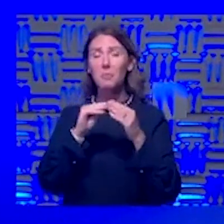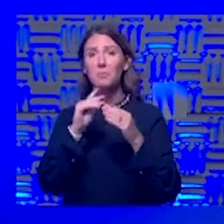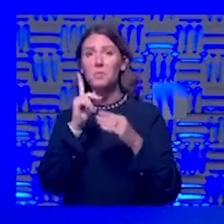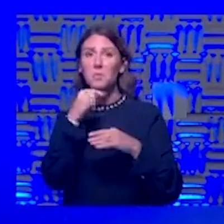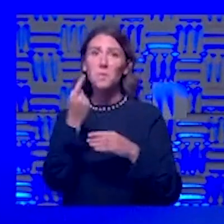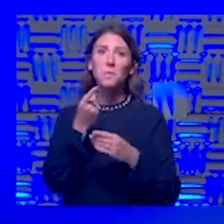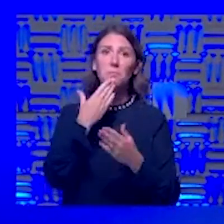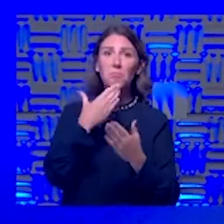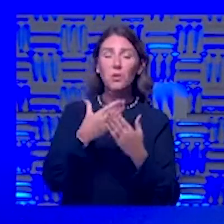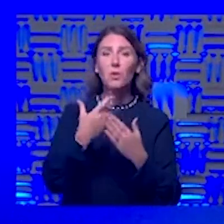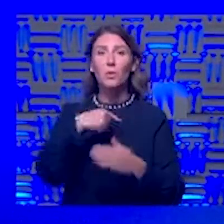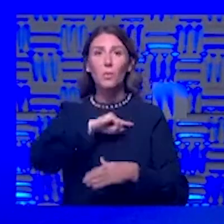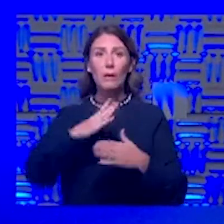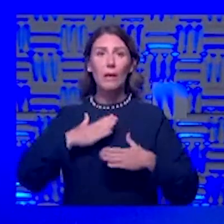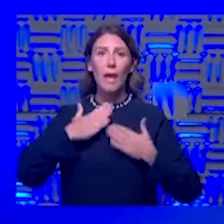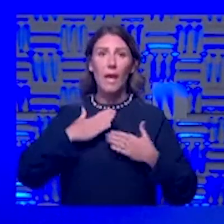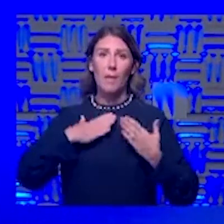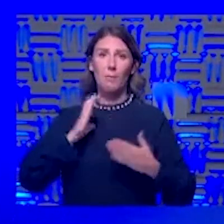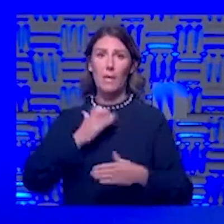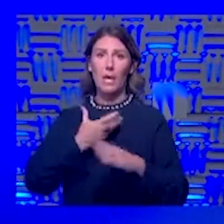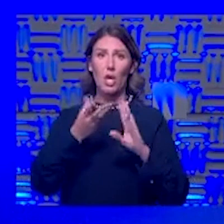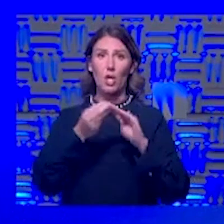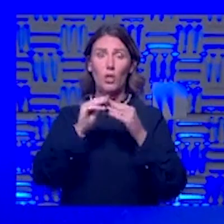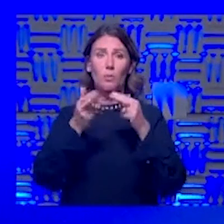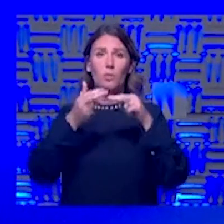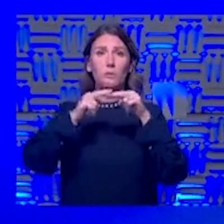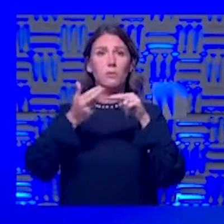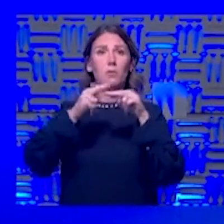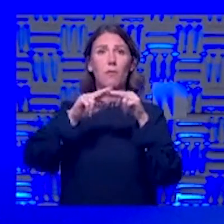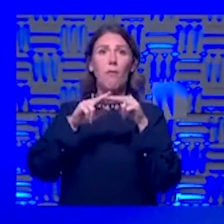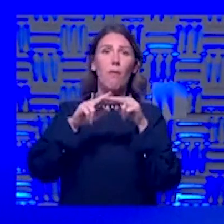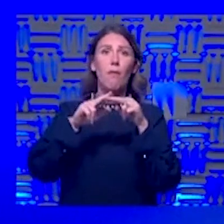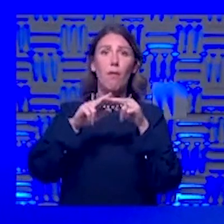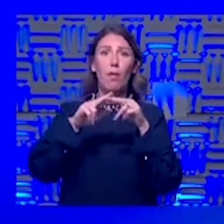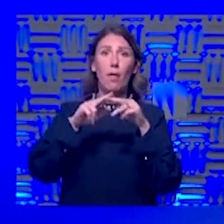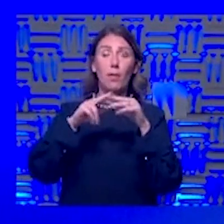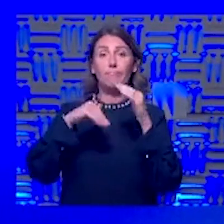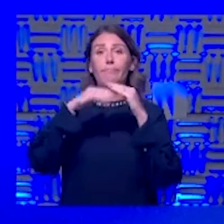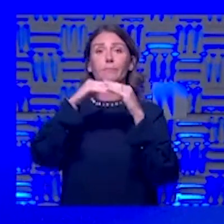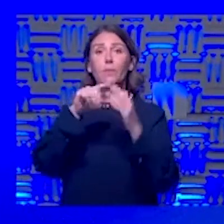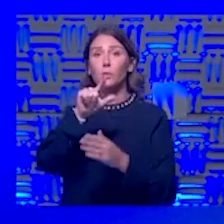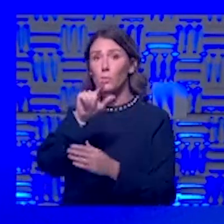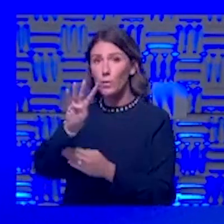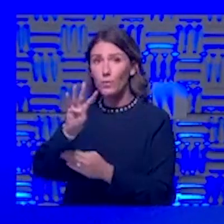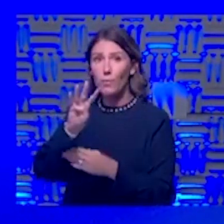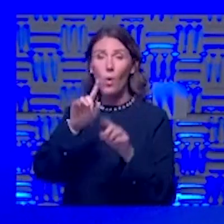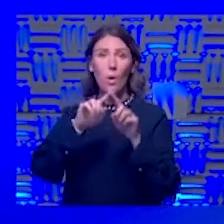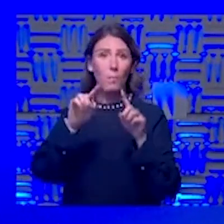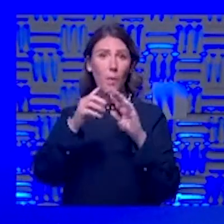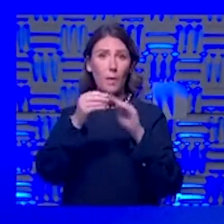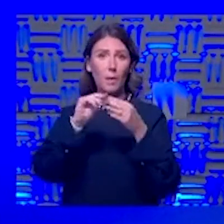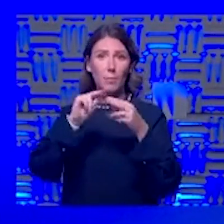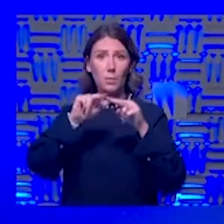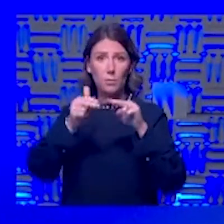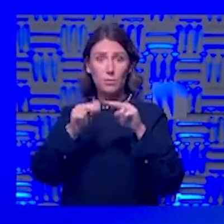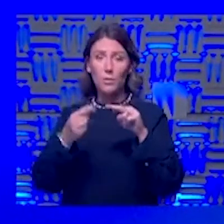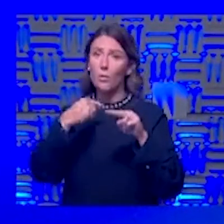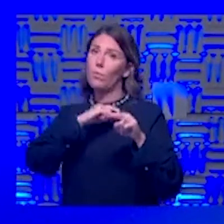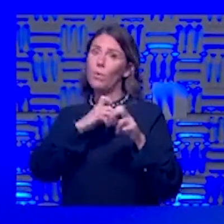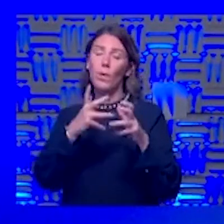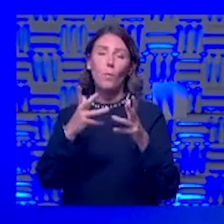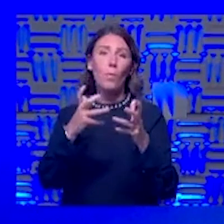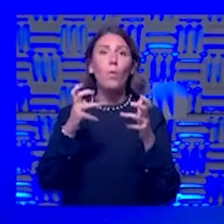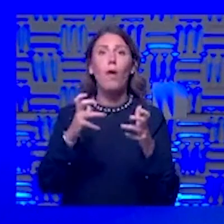that we're happy. We had seen our numbers going up to at least 24 over the past few days. The numbers have gone down. We want as few numbers